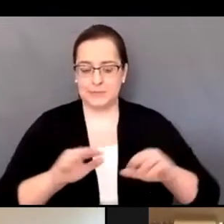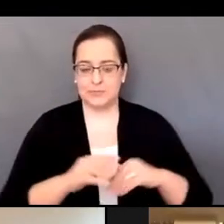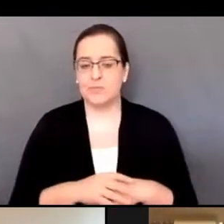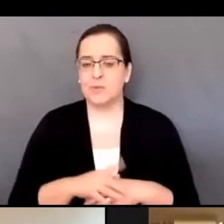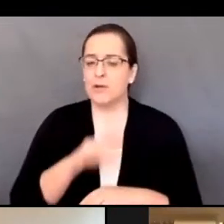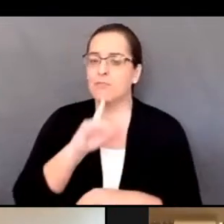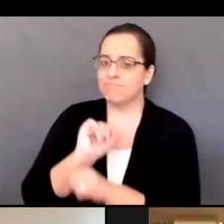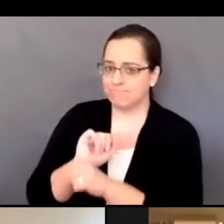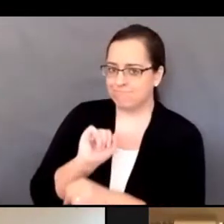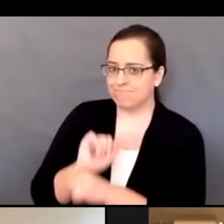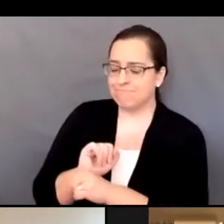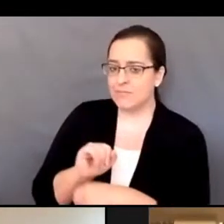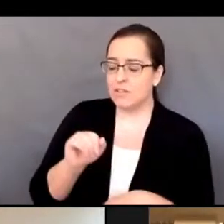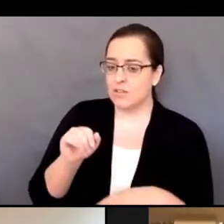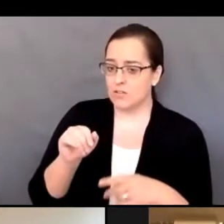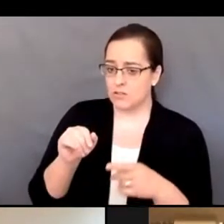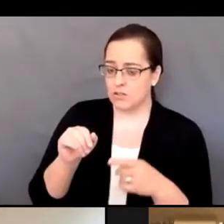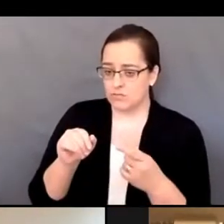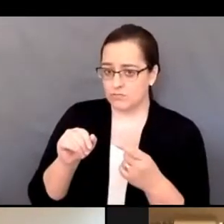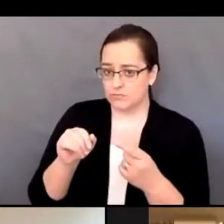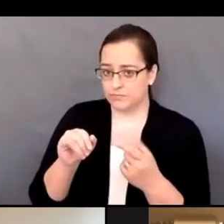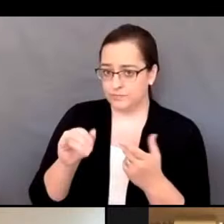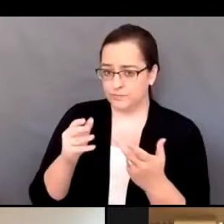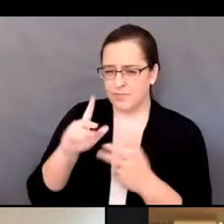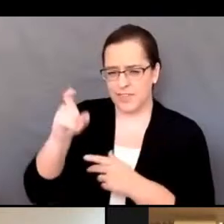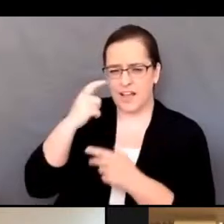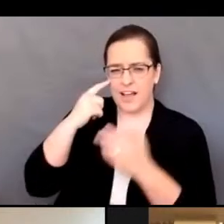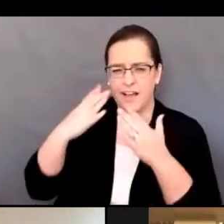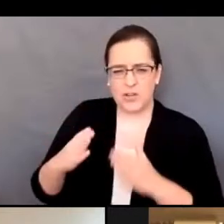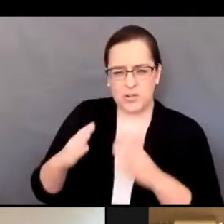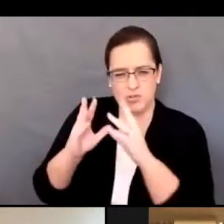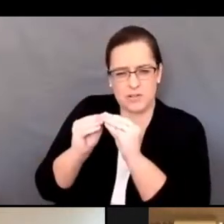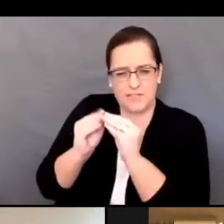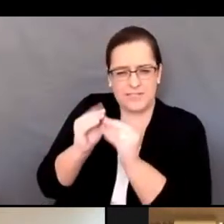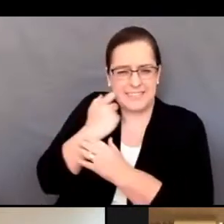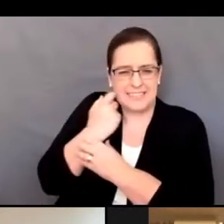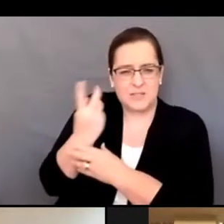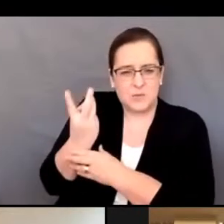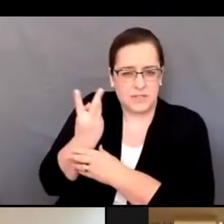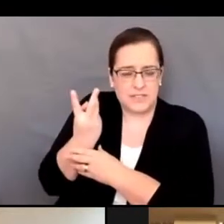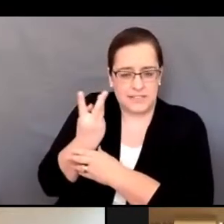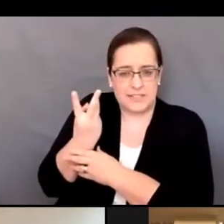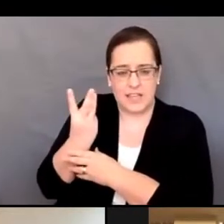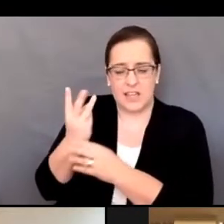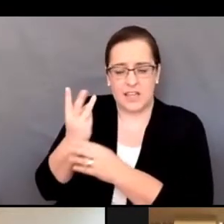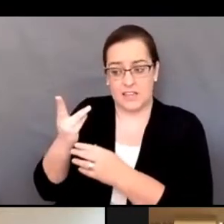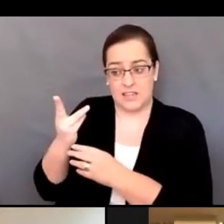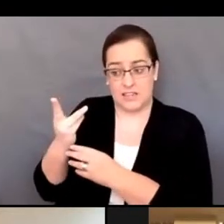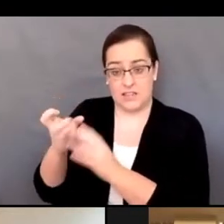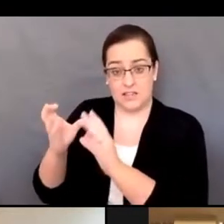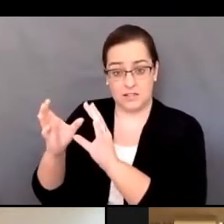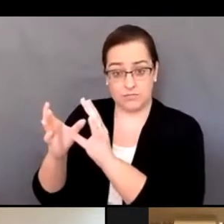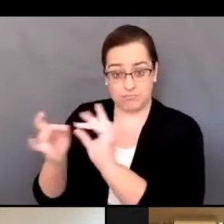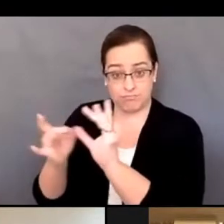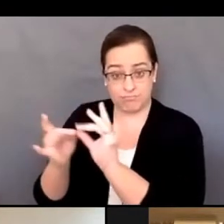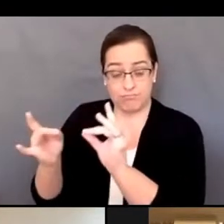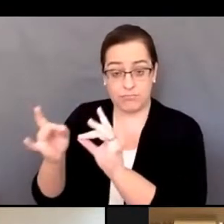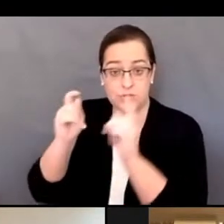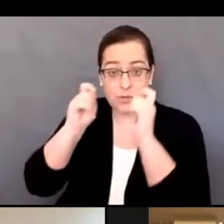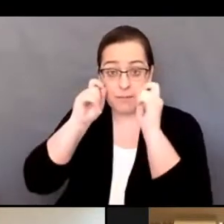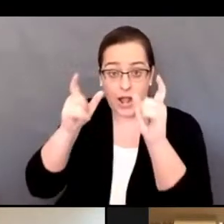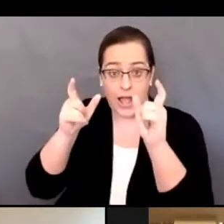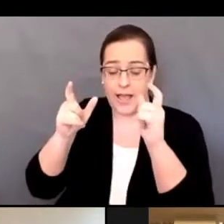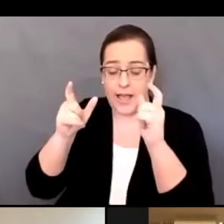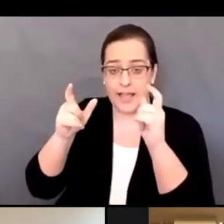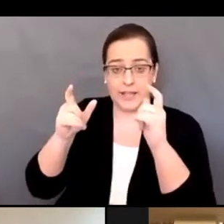Absolutely, absolutely. And at the governor's press conference on Wednesday, he said that he would be surprised to see